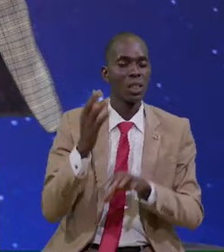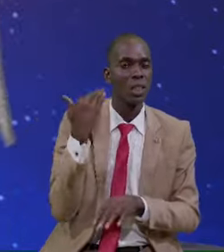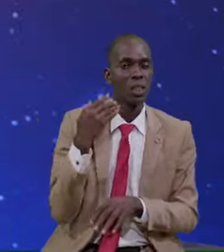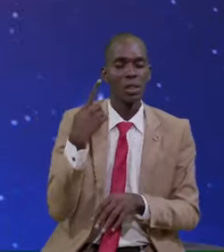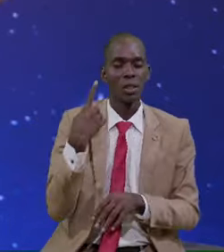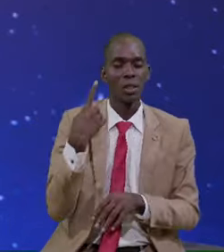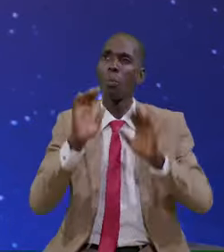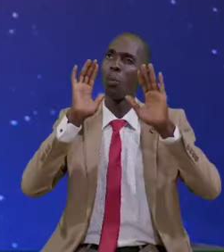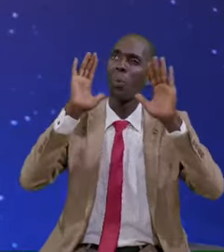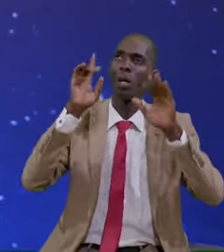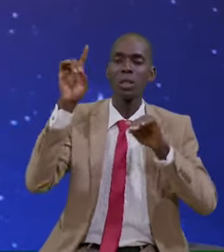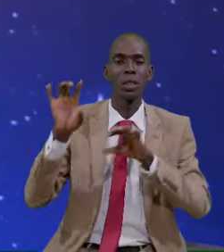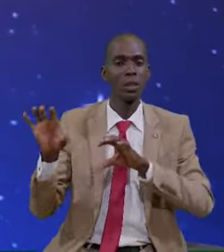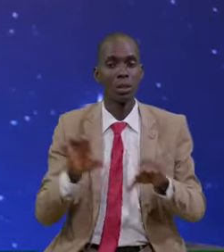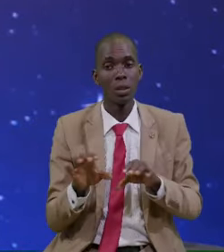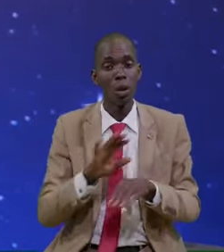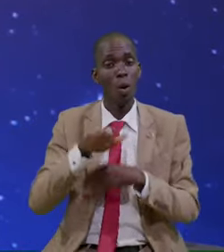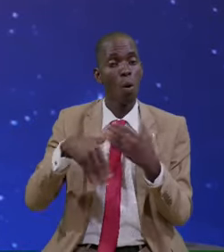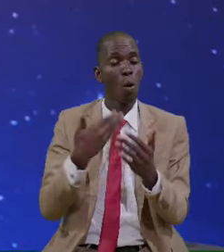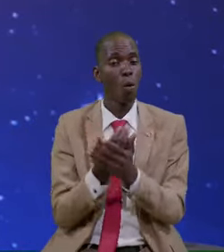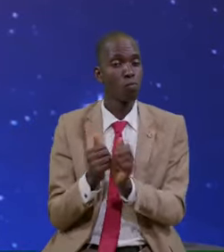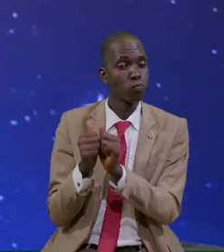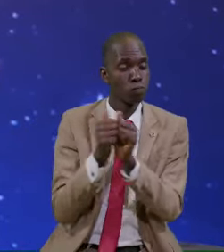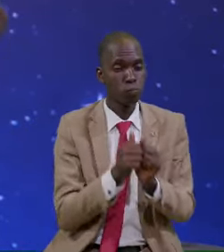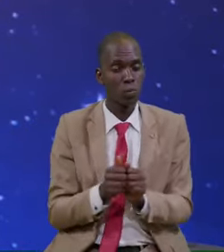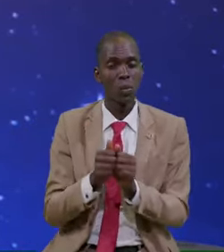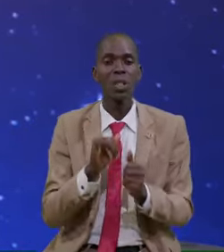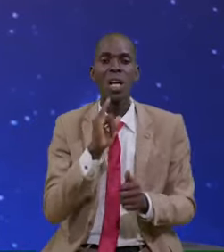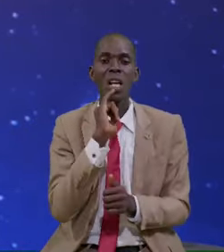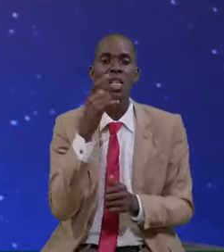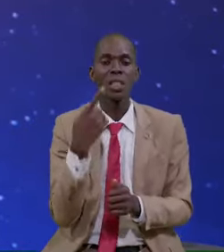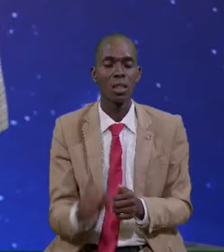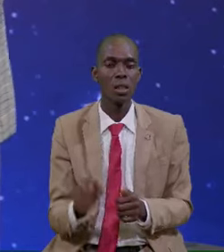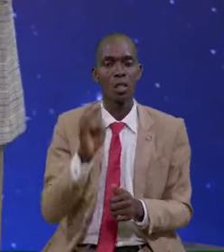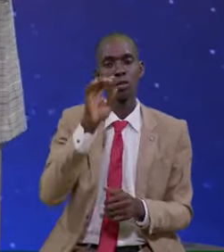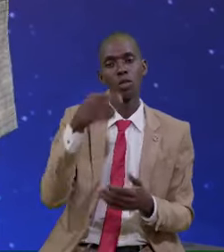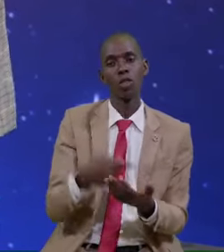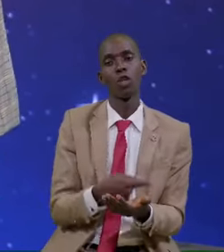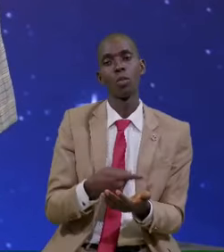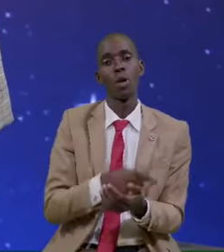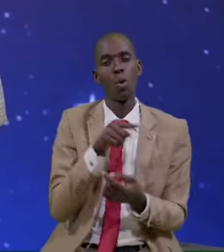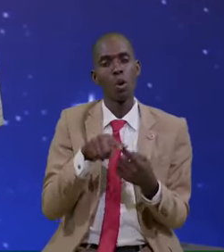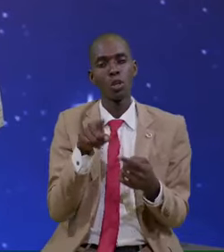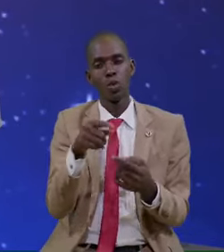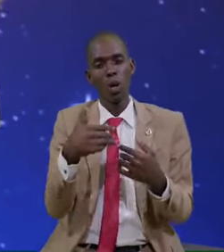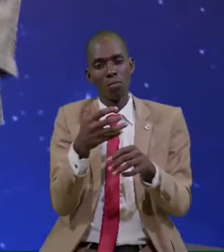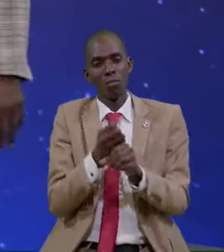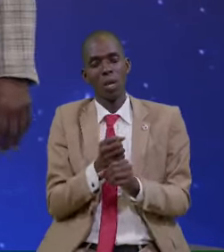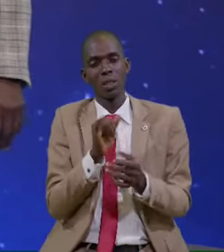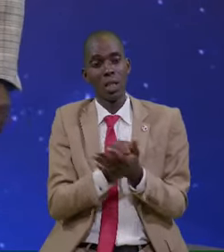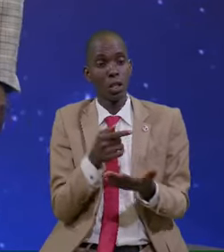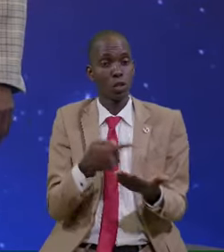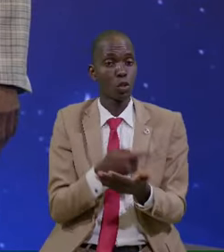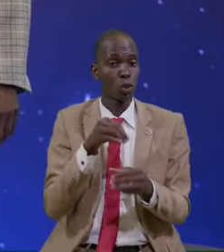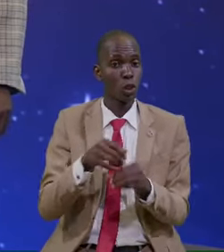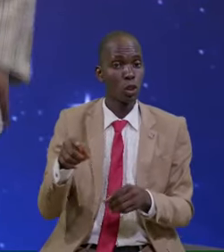performed, all that together is the gospel. And when you have that gospel in you, it will